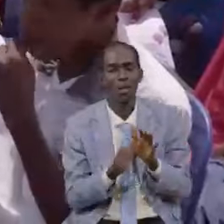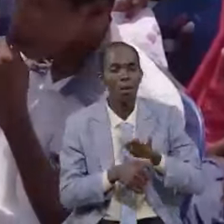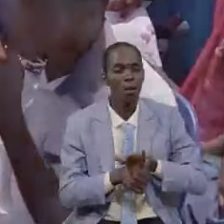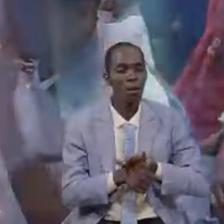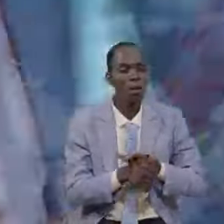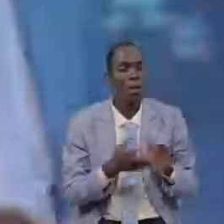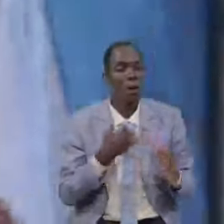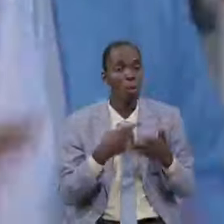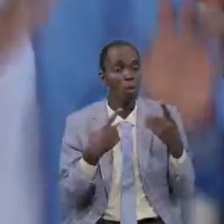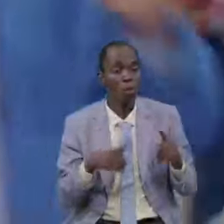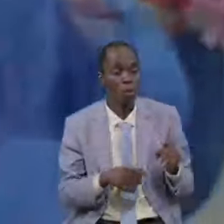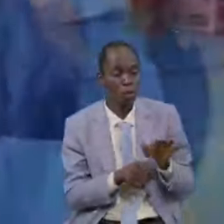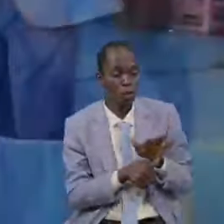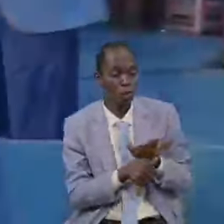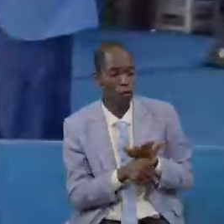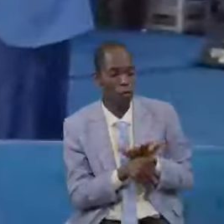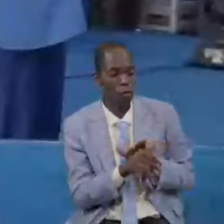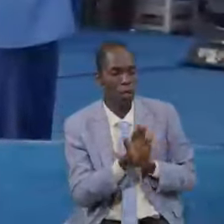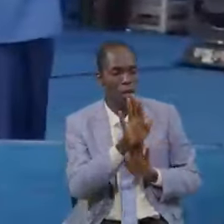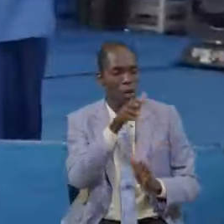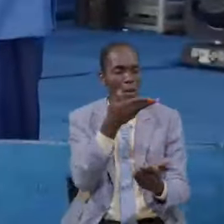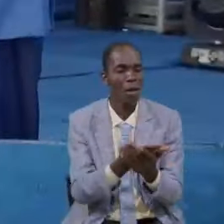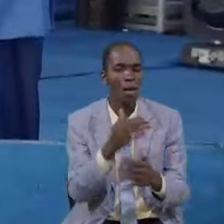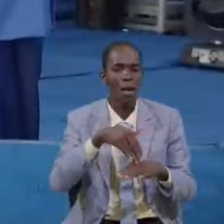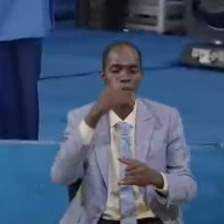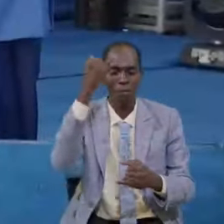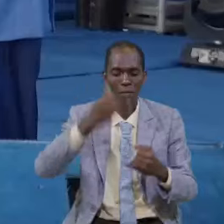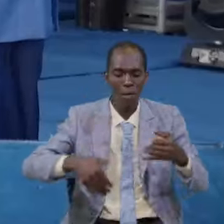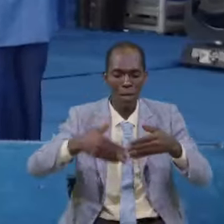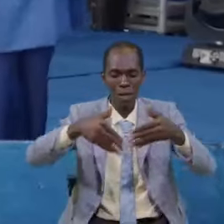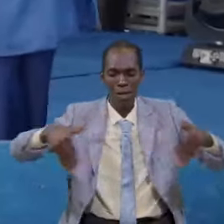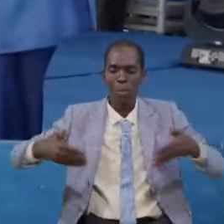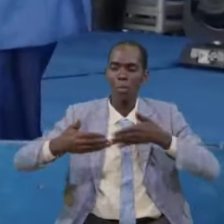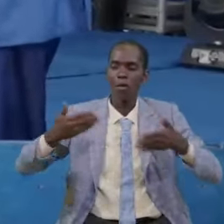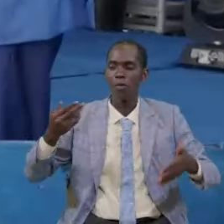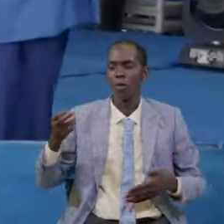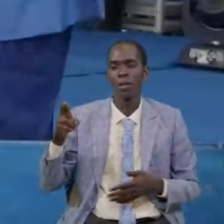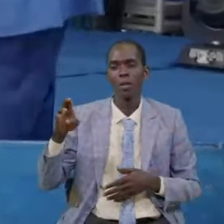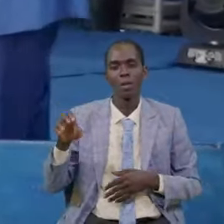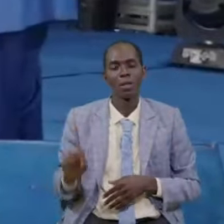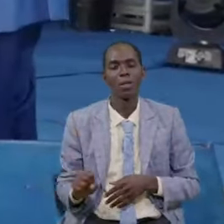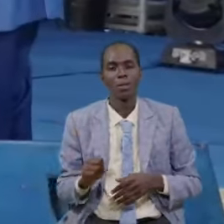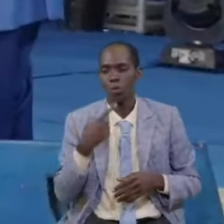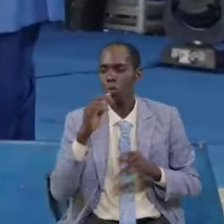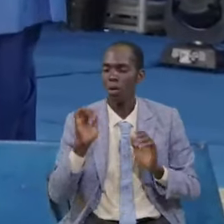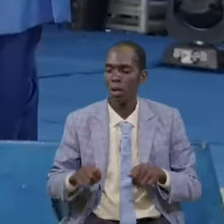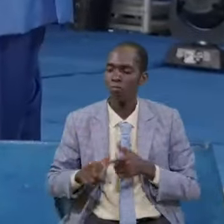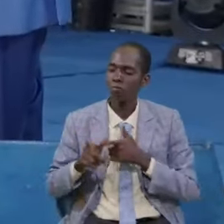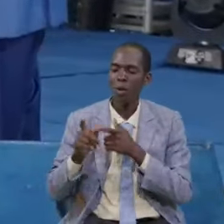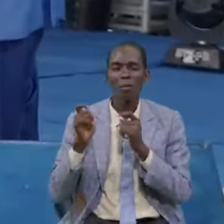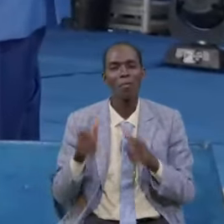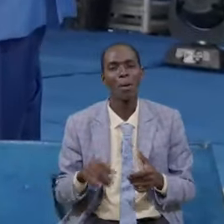before him. That's the value of patience in our lives, that slowly and gradually